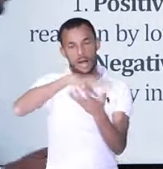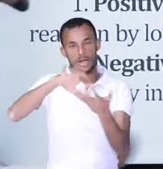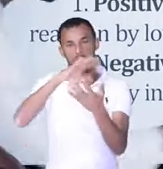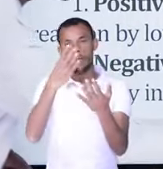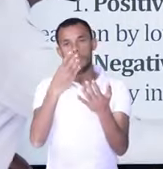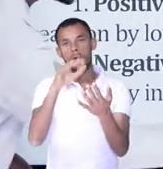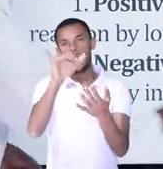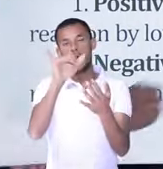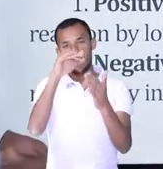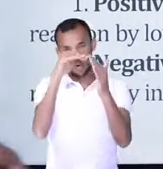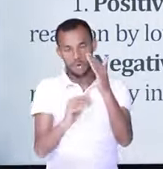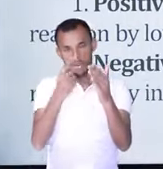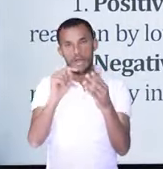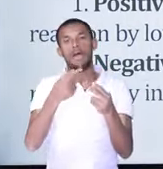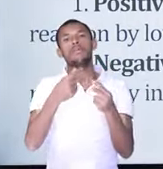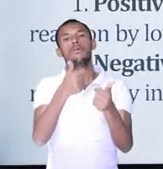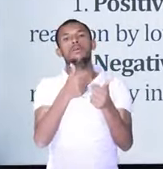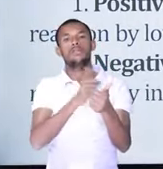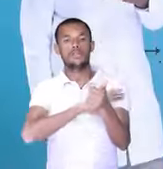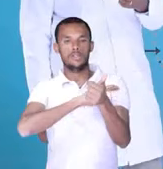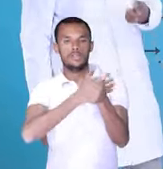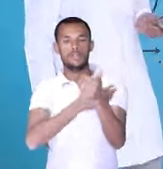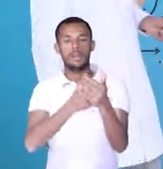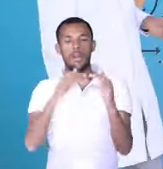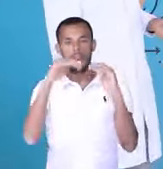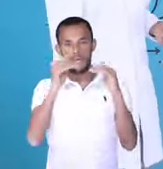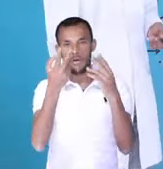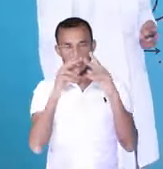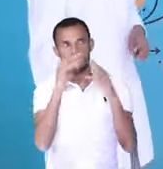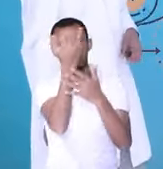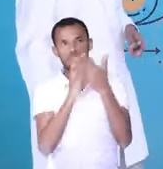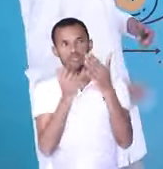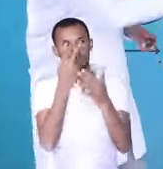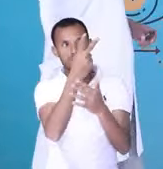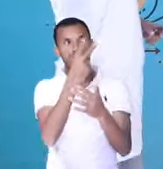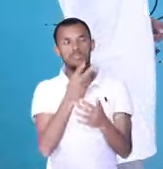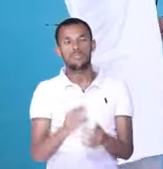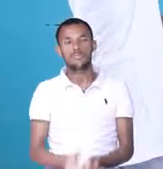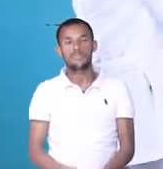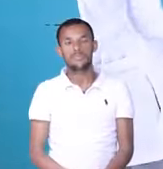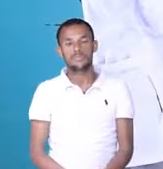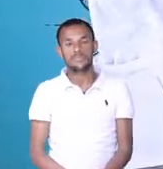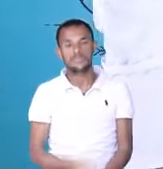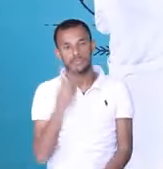by lowering what? The activation energy level. Look diagrammatically.